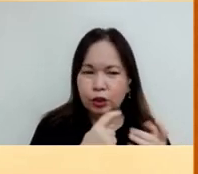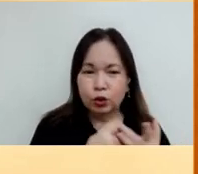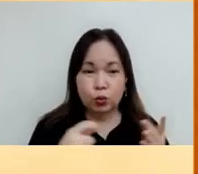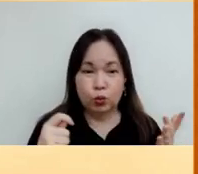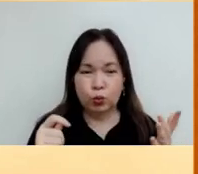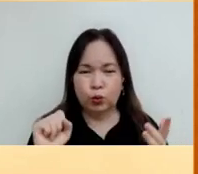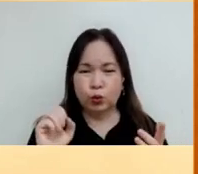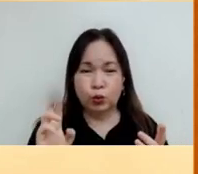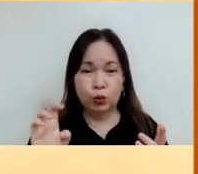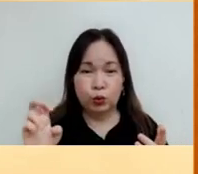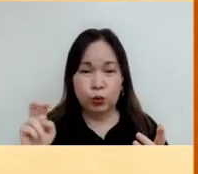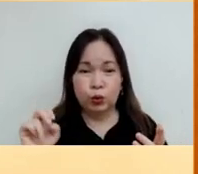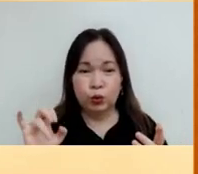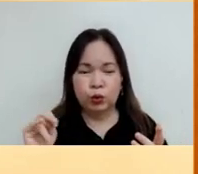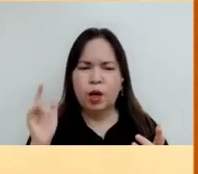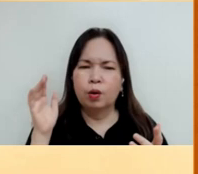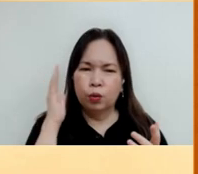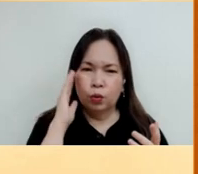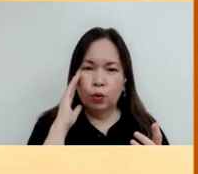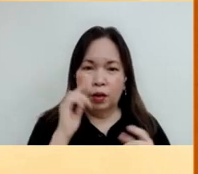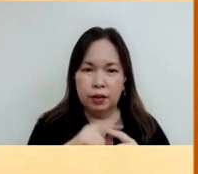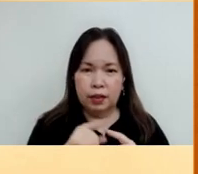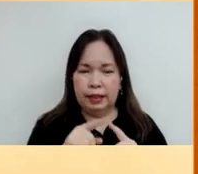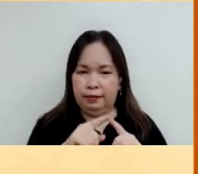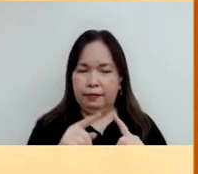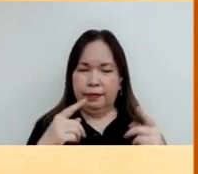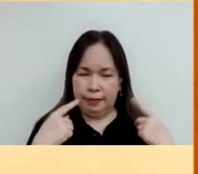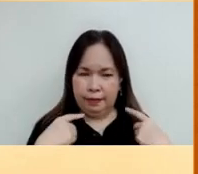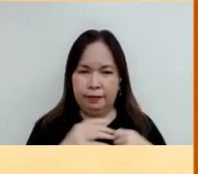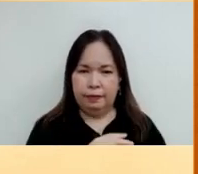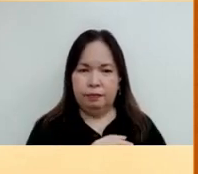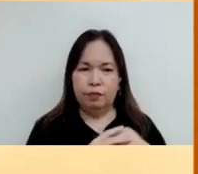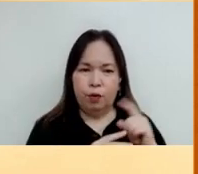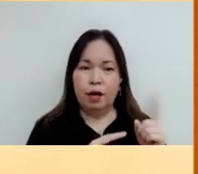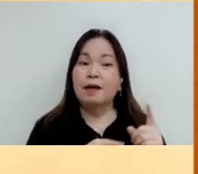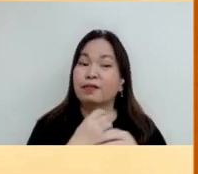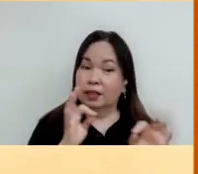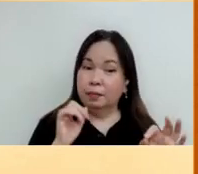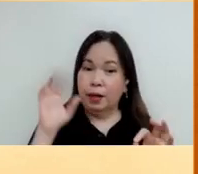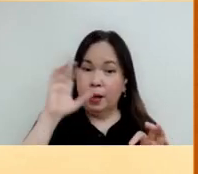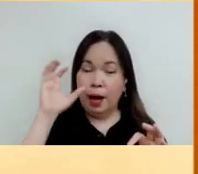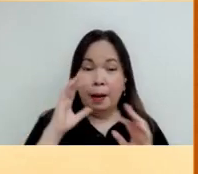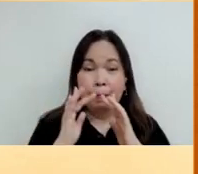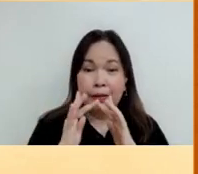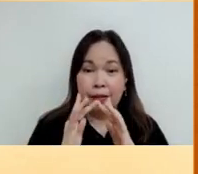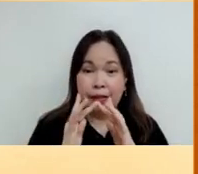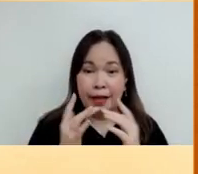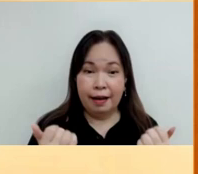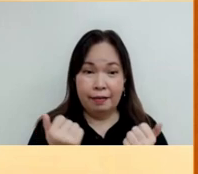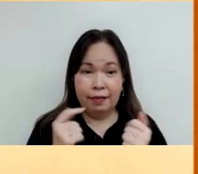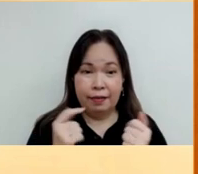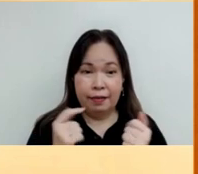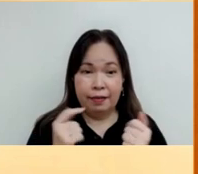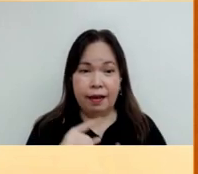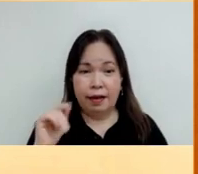Flagging for anxiety is important. There are also screening tools. These are free. You can find this online. So you have DAS,